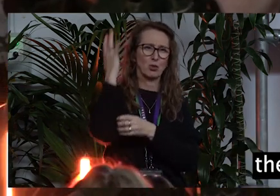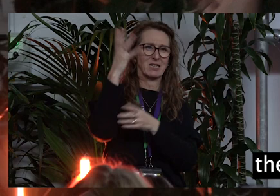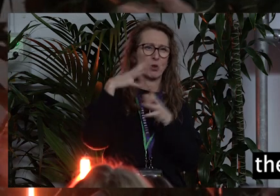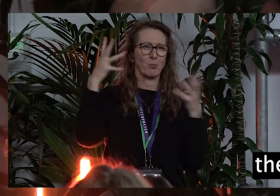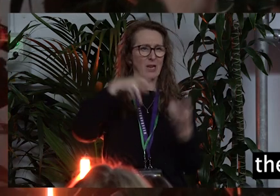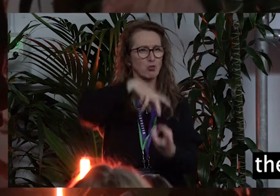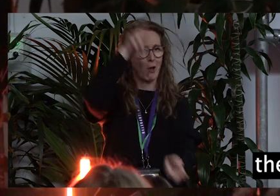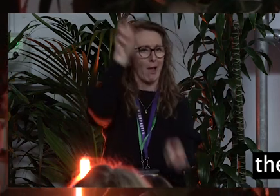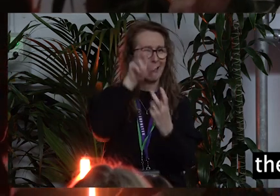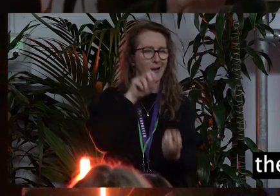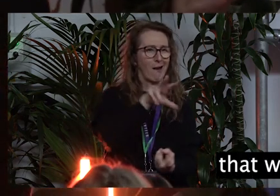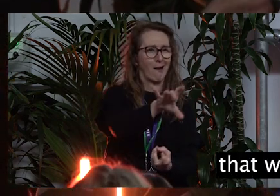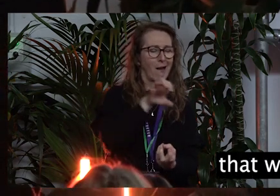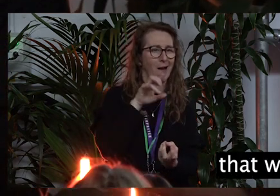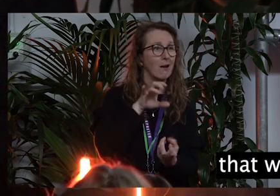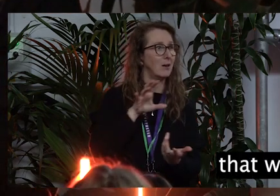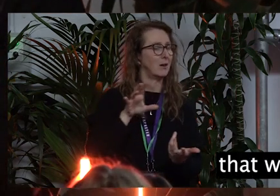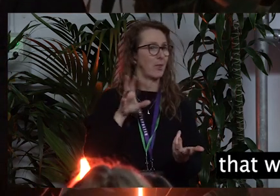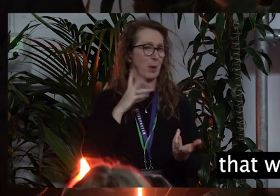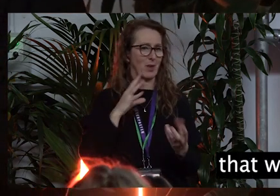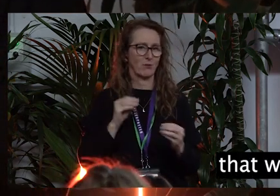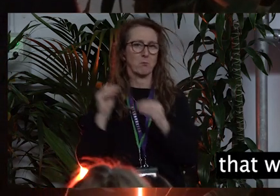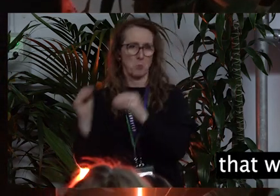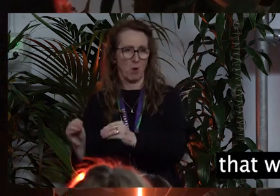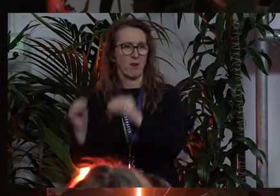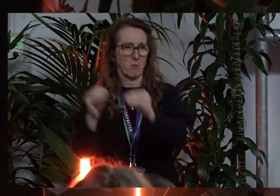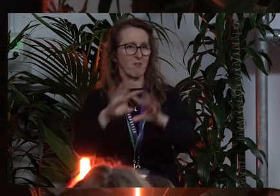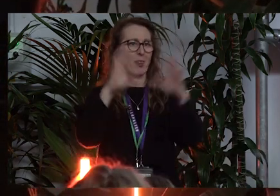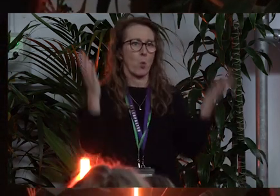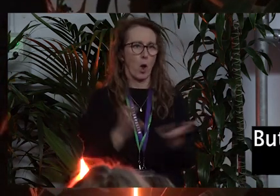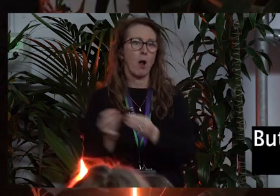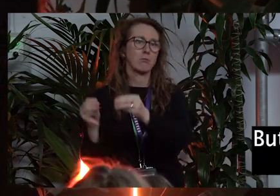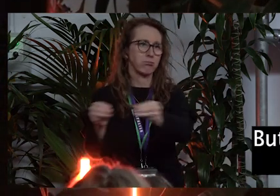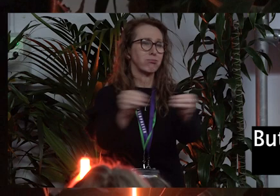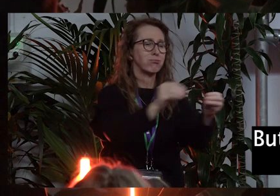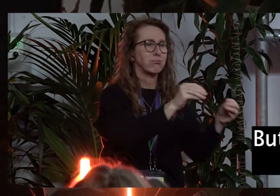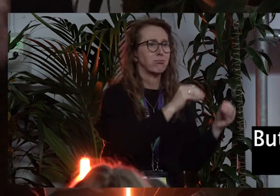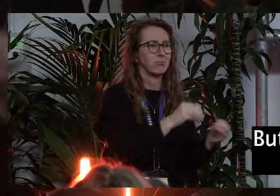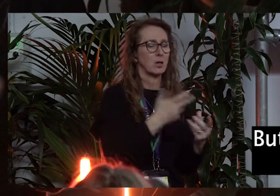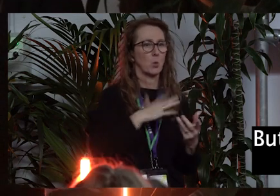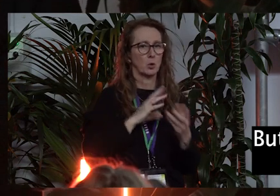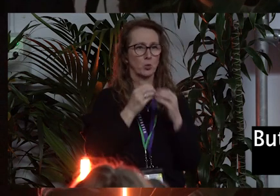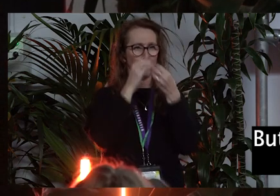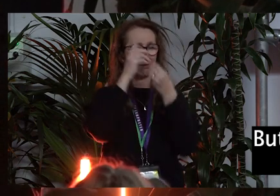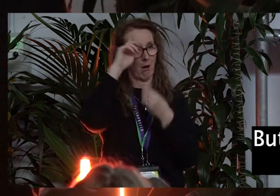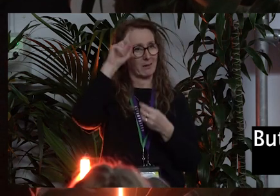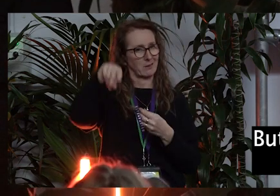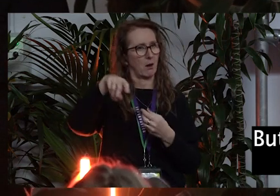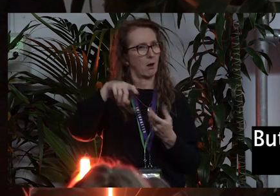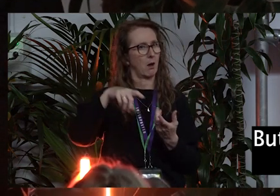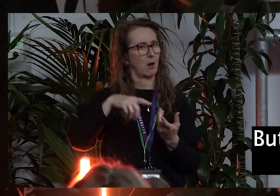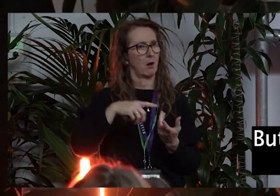dragons, the project with the dragon, that we have to ship around the world. But we wanted to create an idea